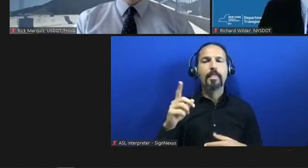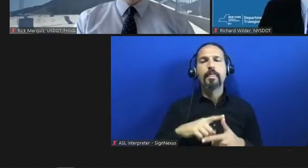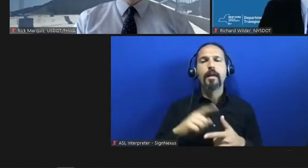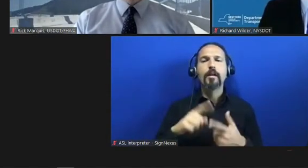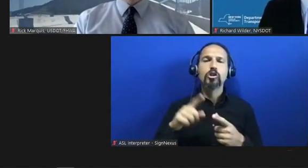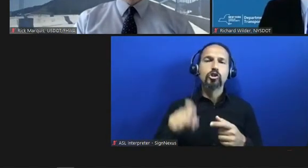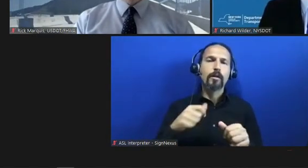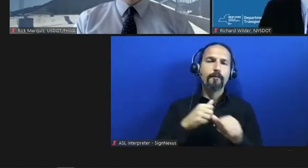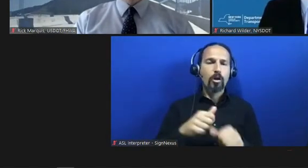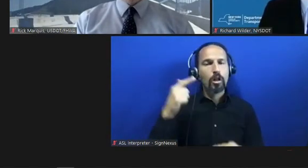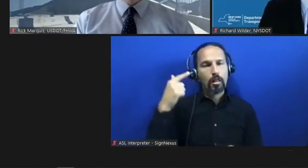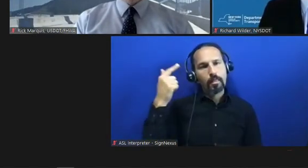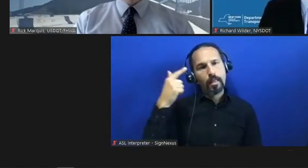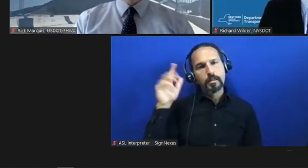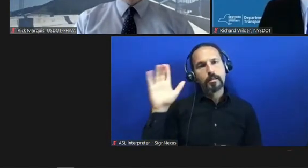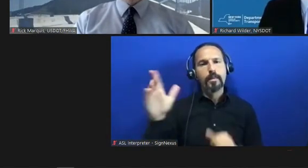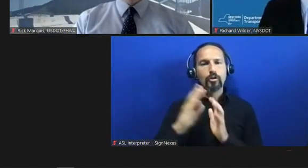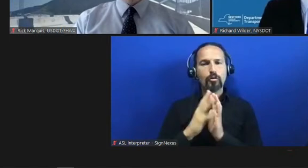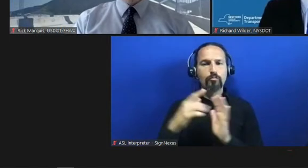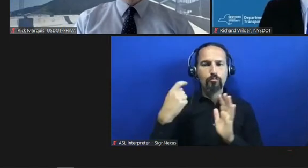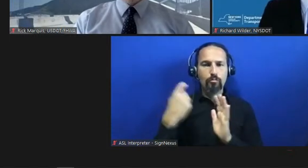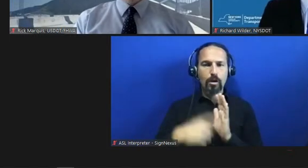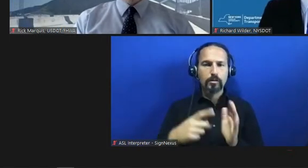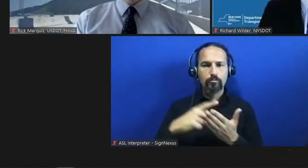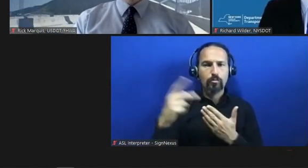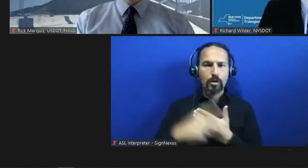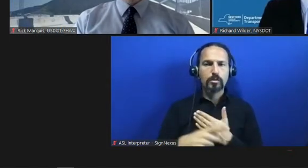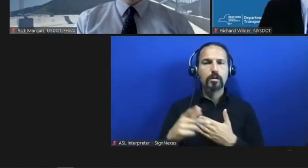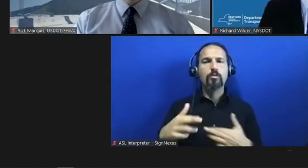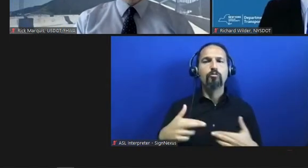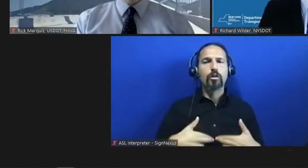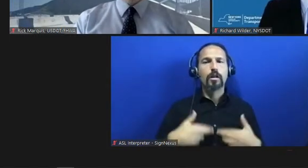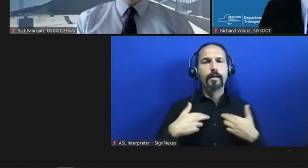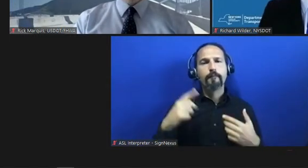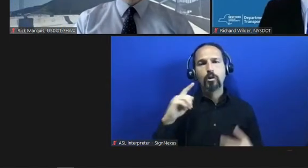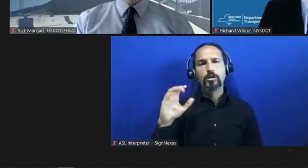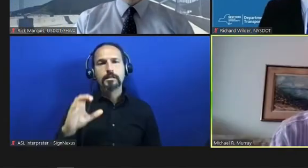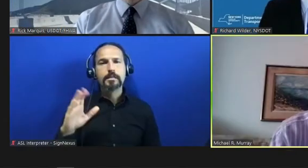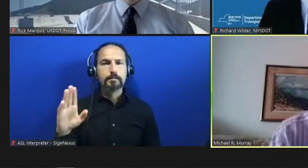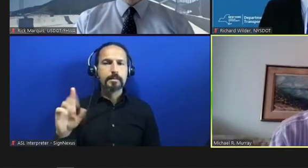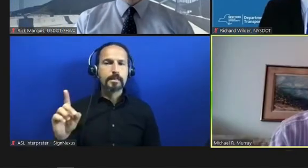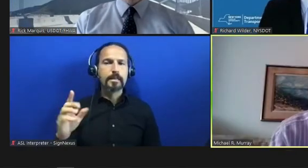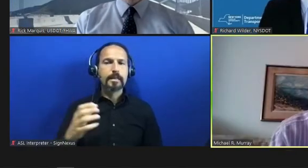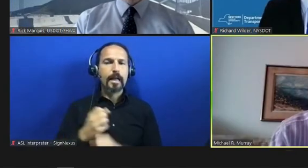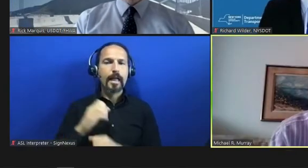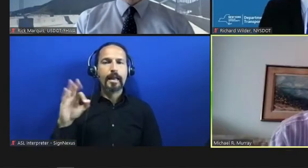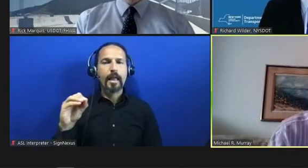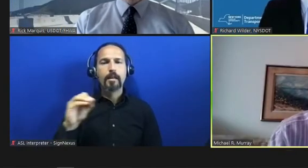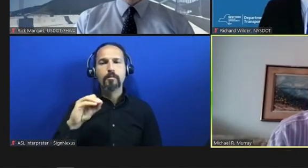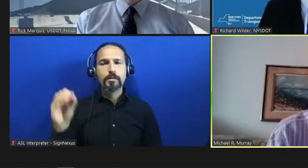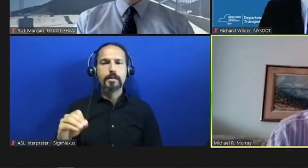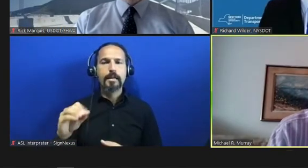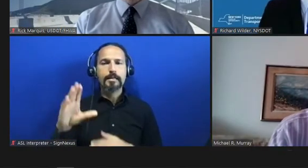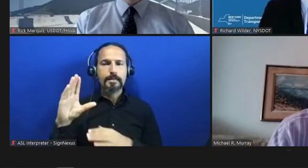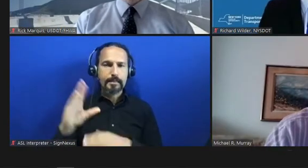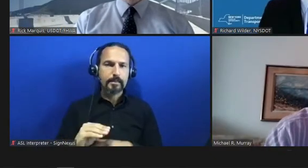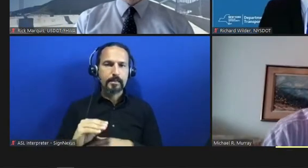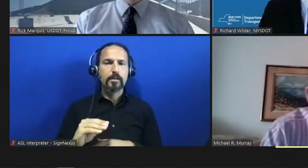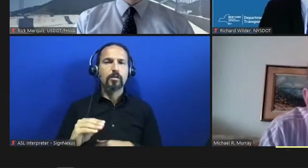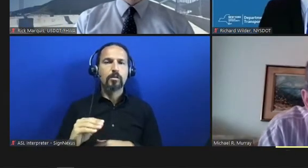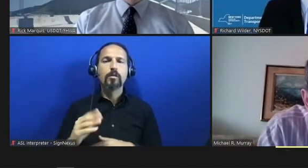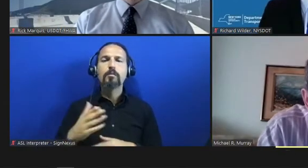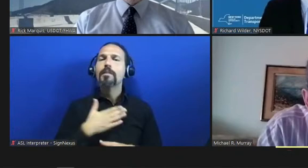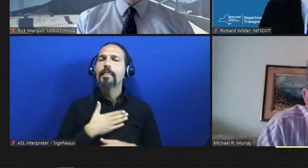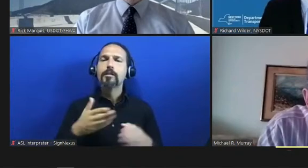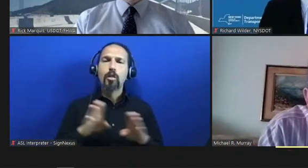should follow London's congestion pricing program where residents of the CBD get a 90 discount please